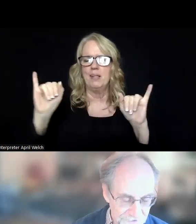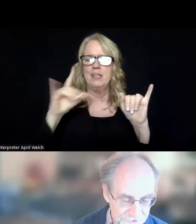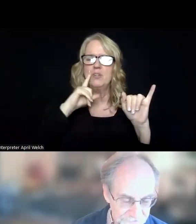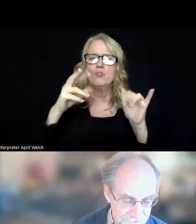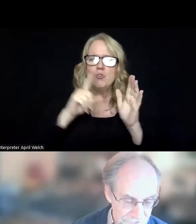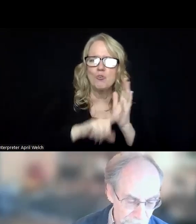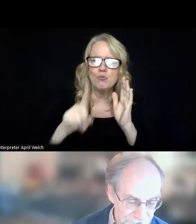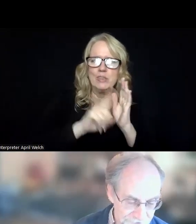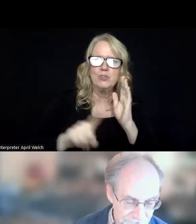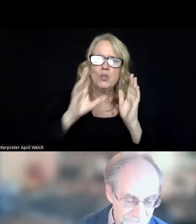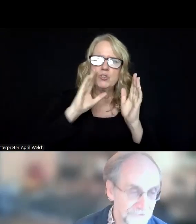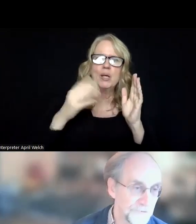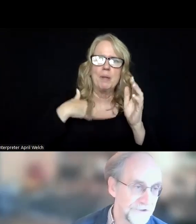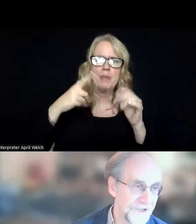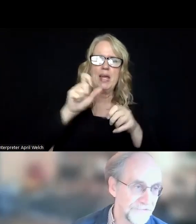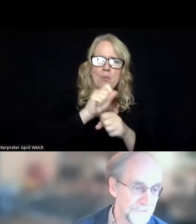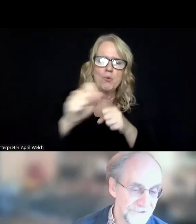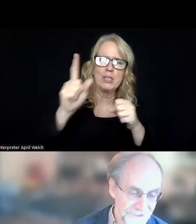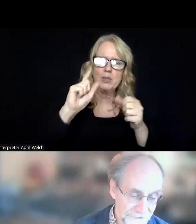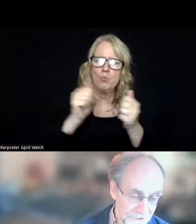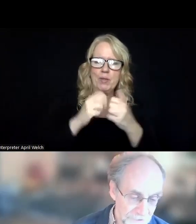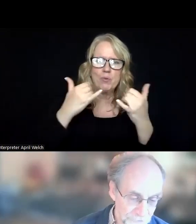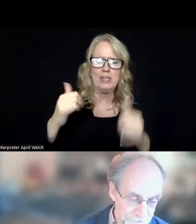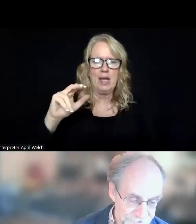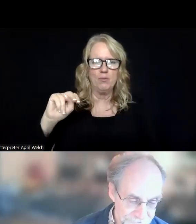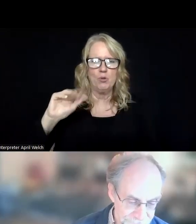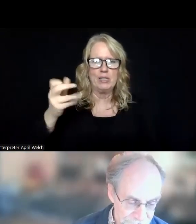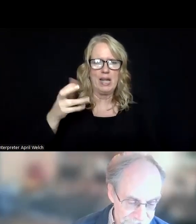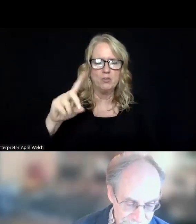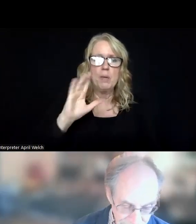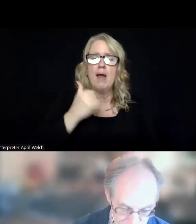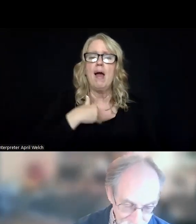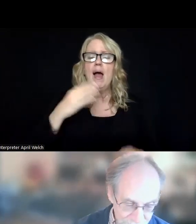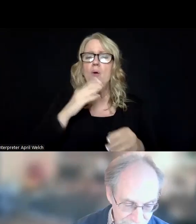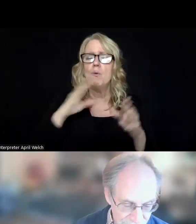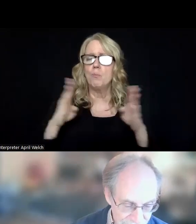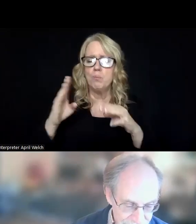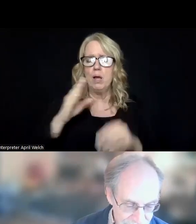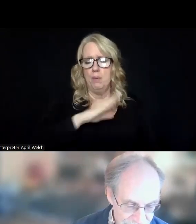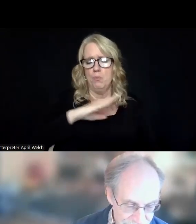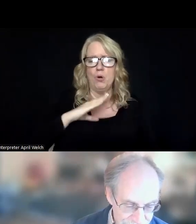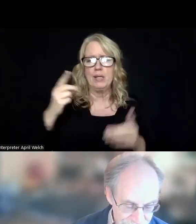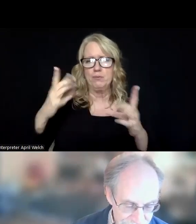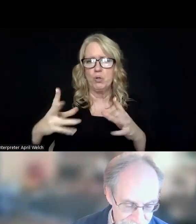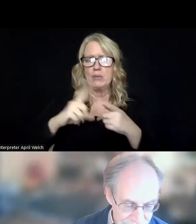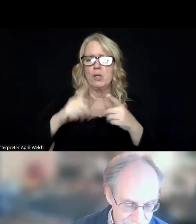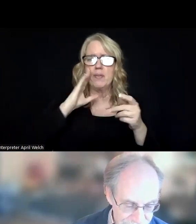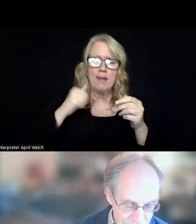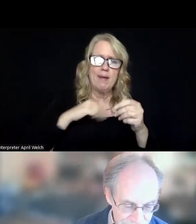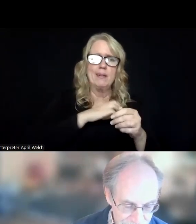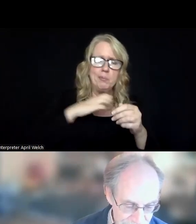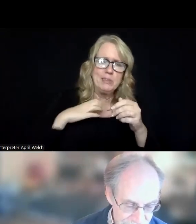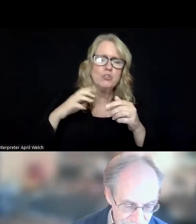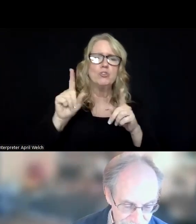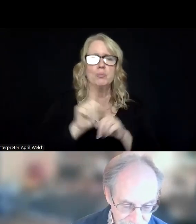research data collection arm working closely with NASHBID. Our board of directors are primarily mental health commissioners, but